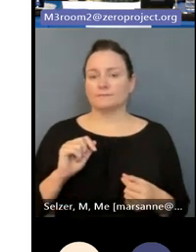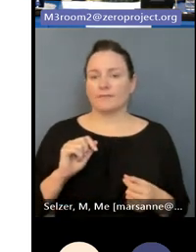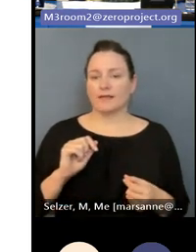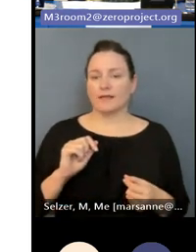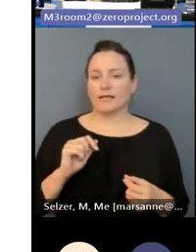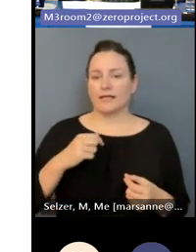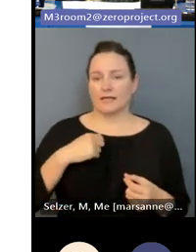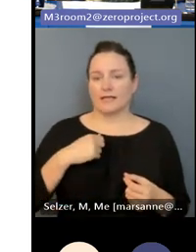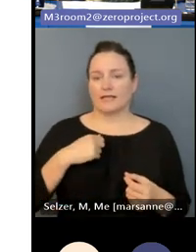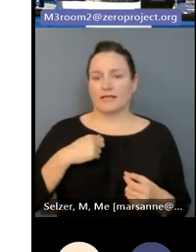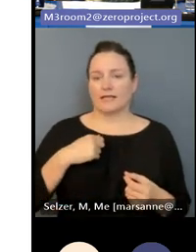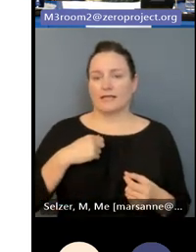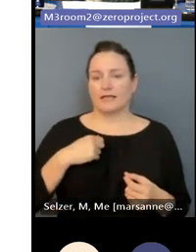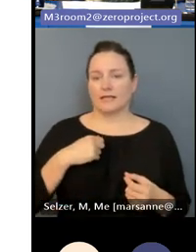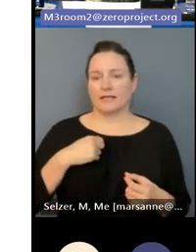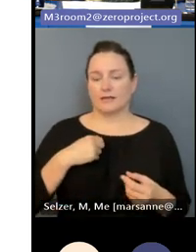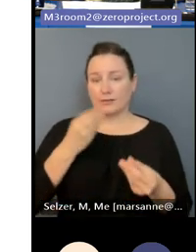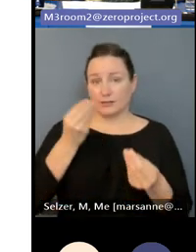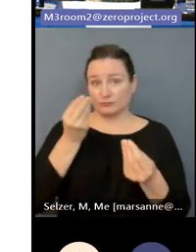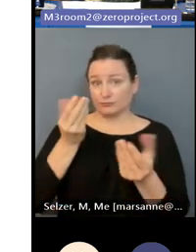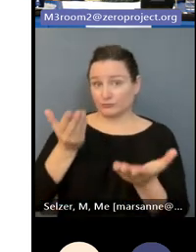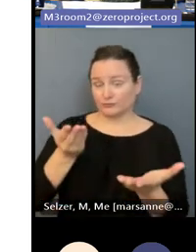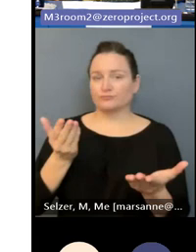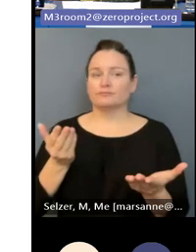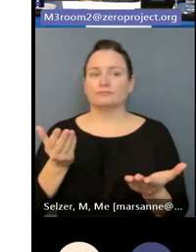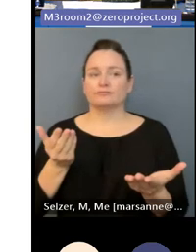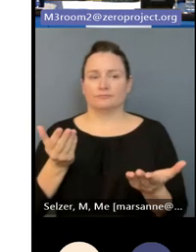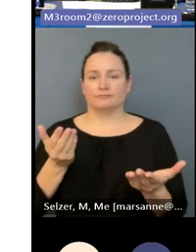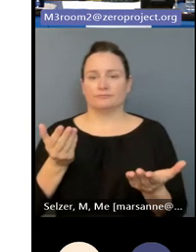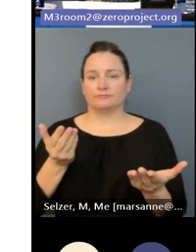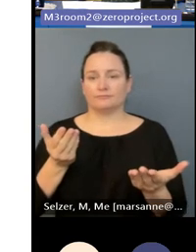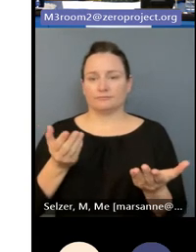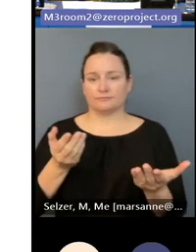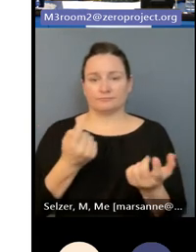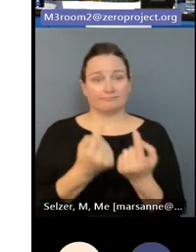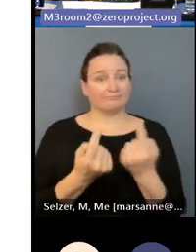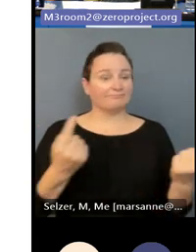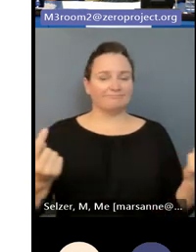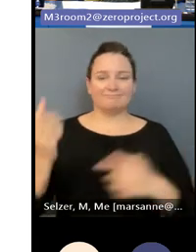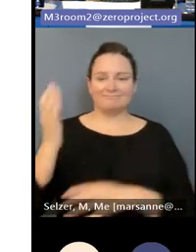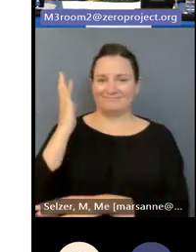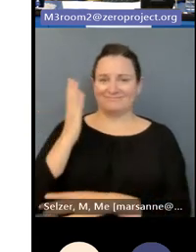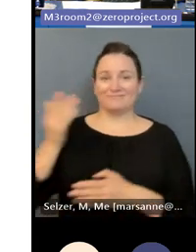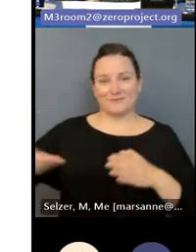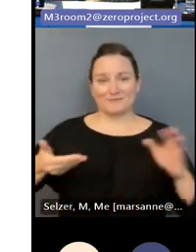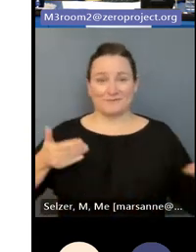shortly give the word to you that you present all of us. And yeah, I welcome that you are here.